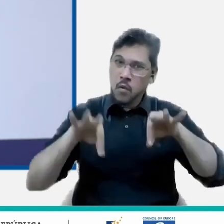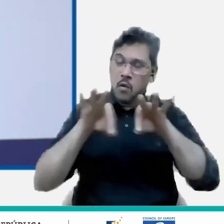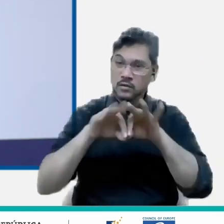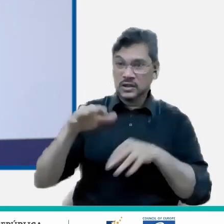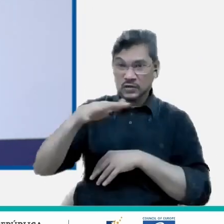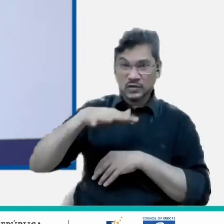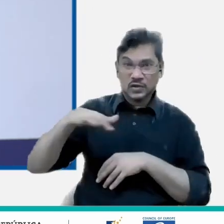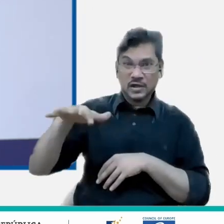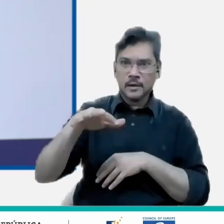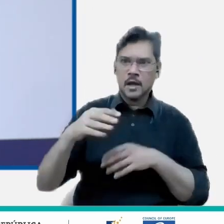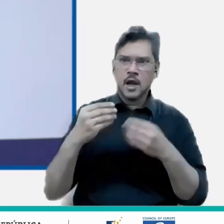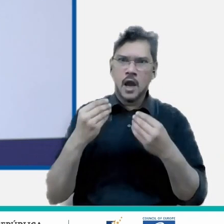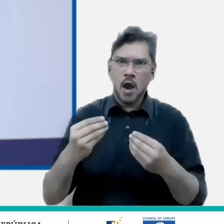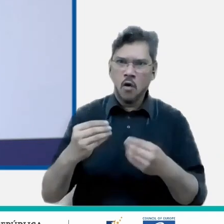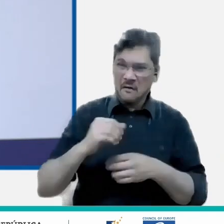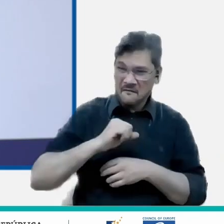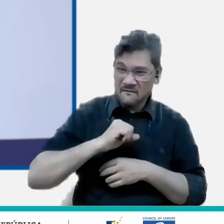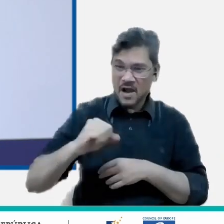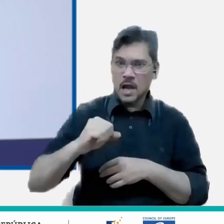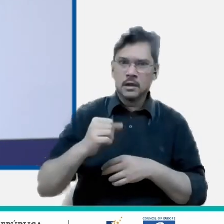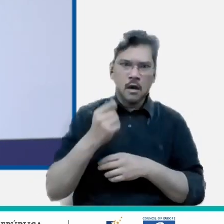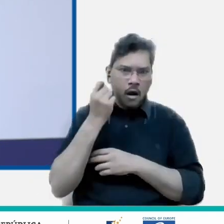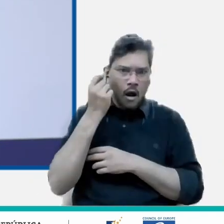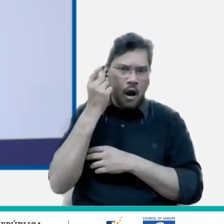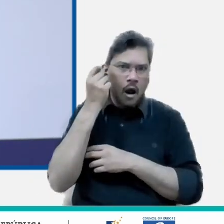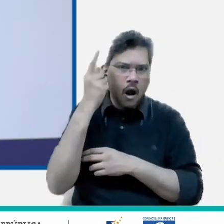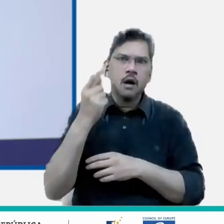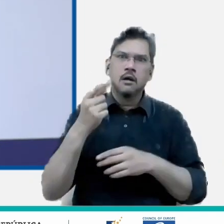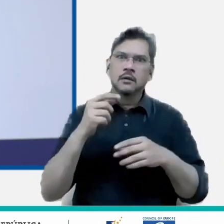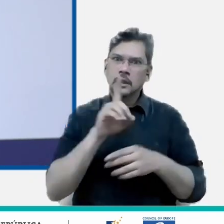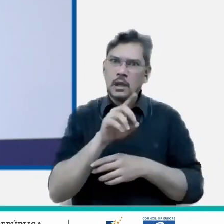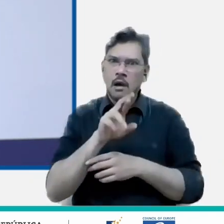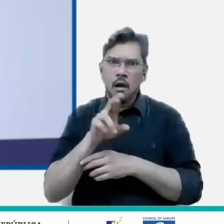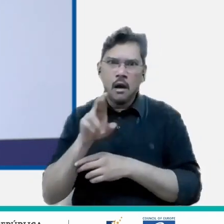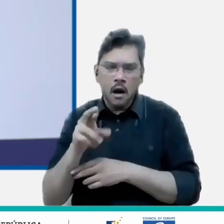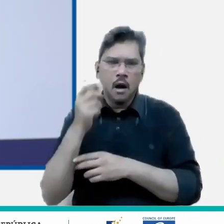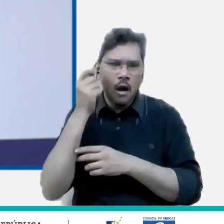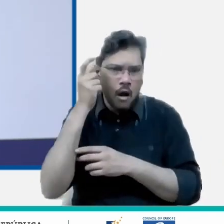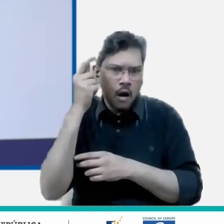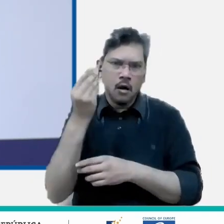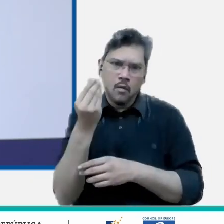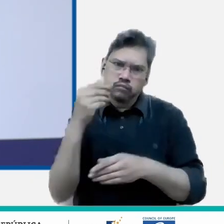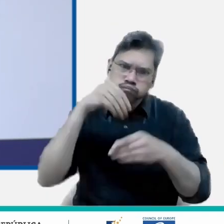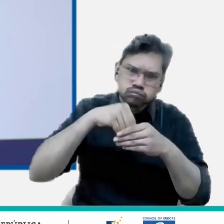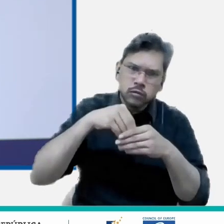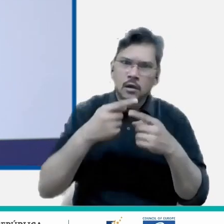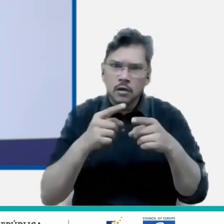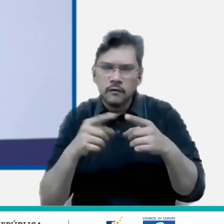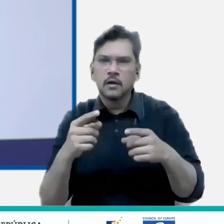to accelerate and understanding and investment in disaster risk reduction and resilience.